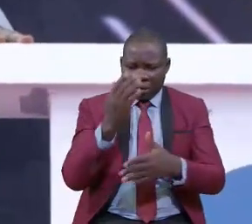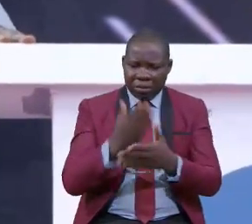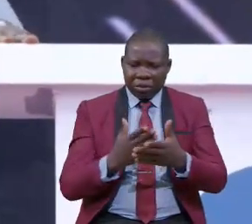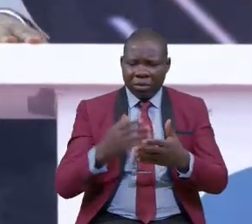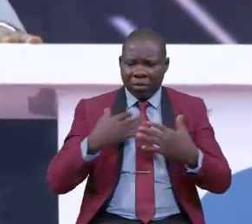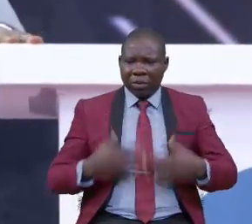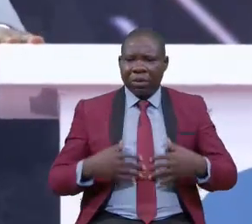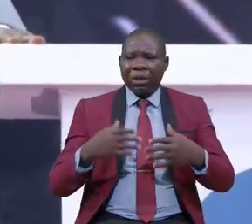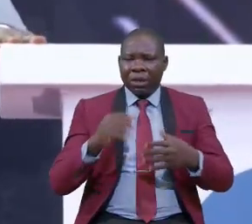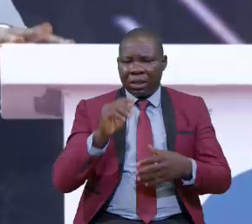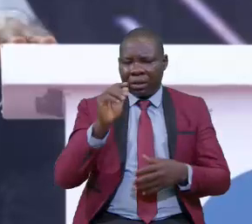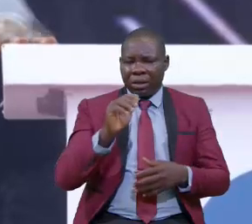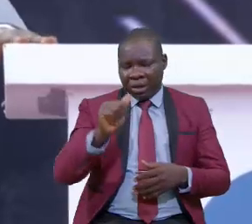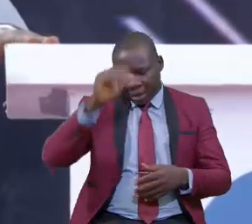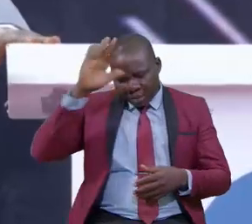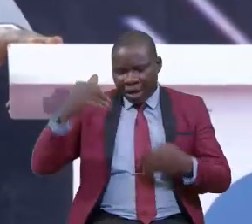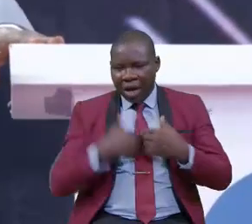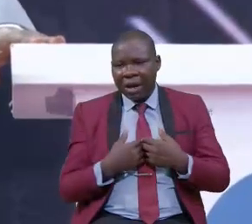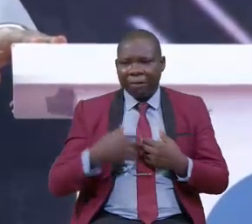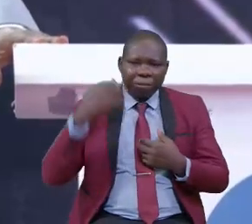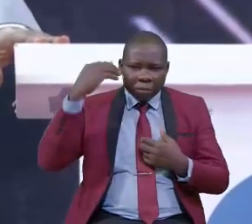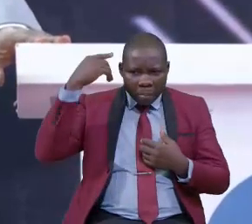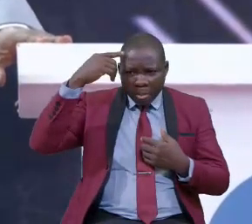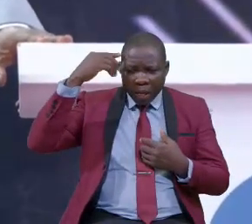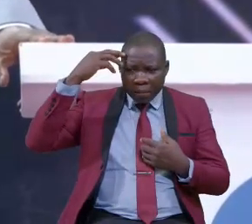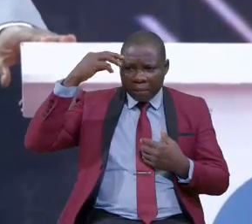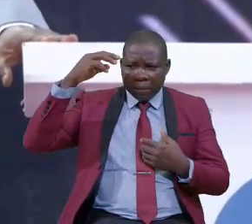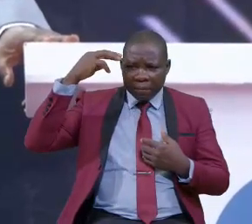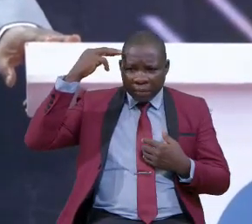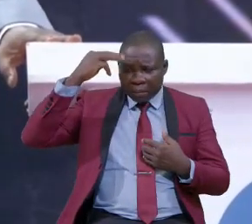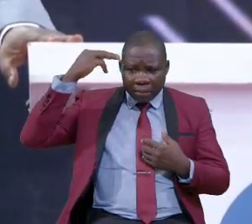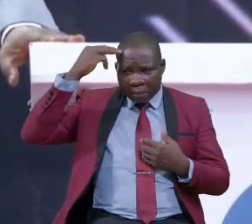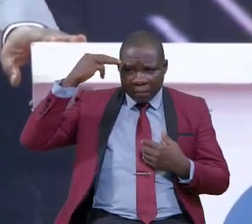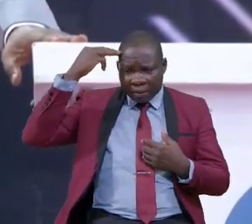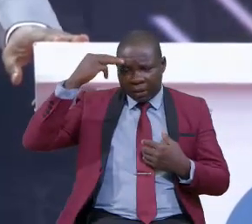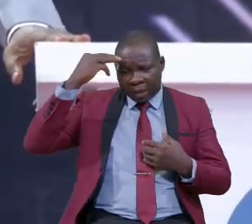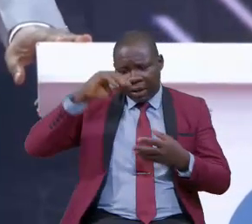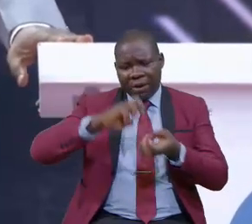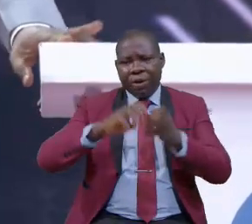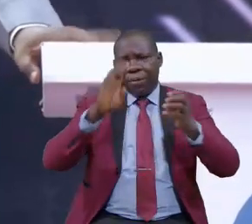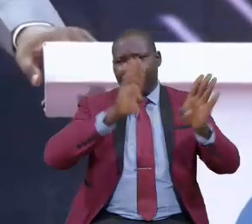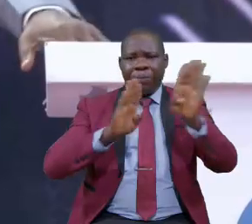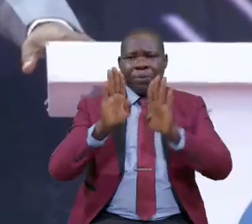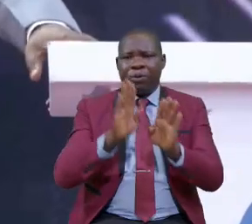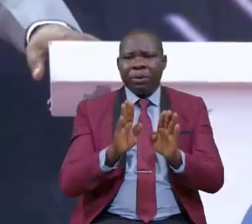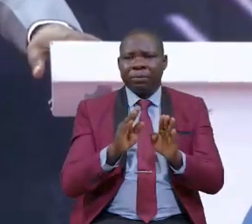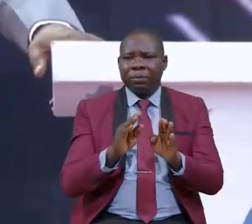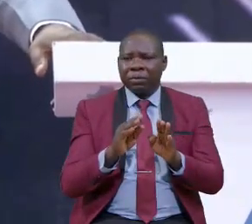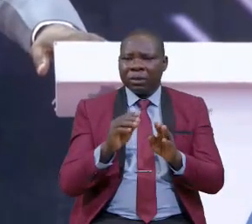that time, somebody wrote with red ink to him. And when he read that